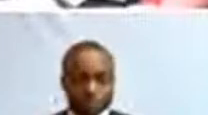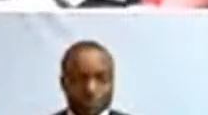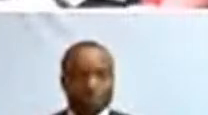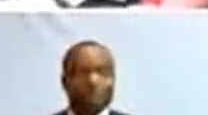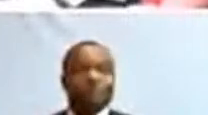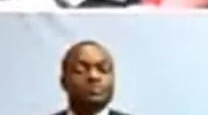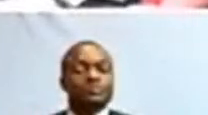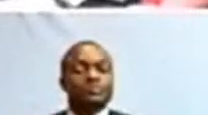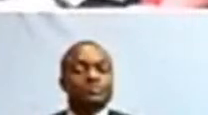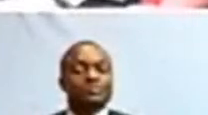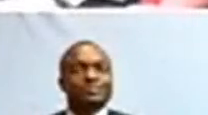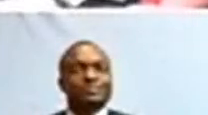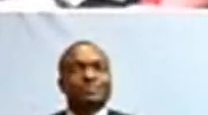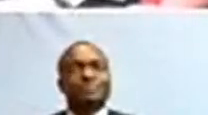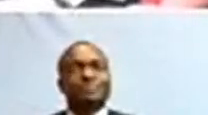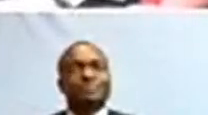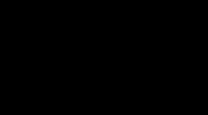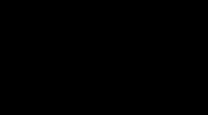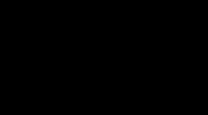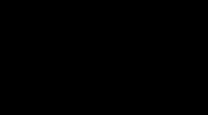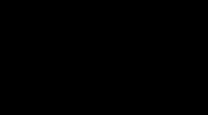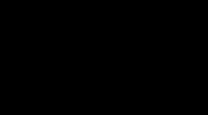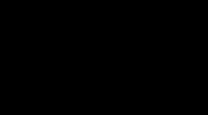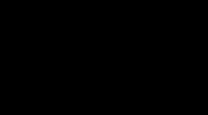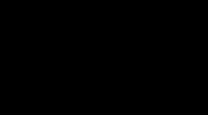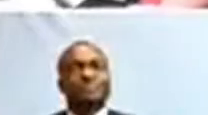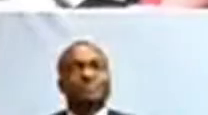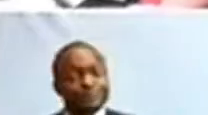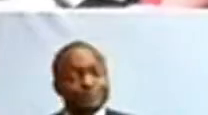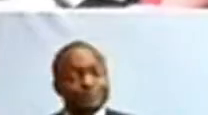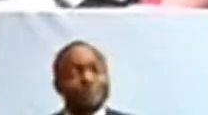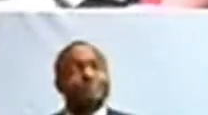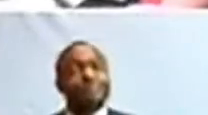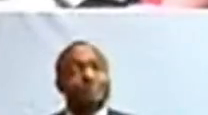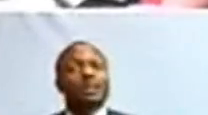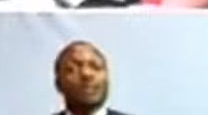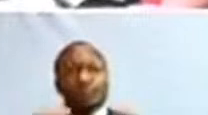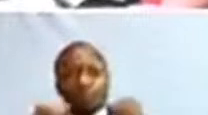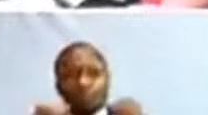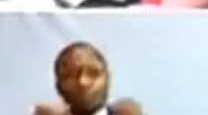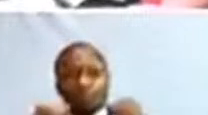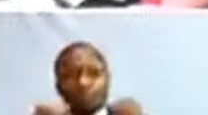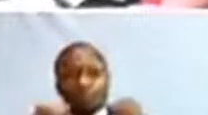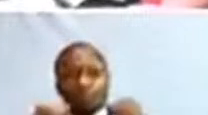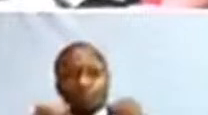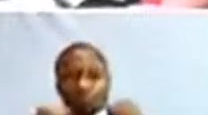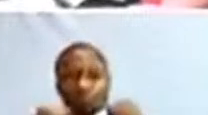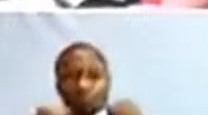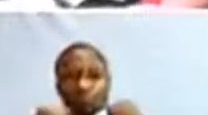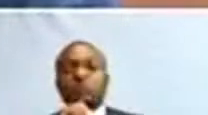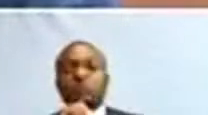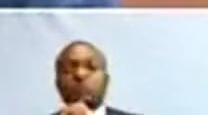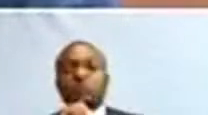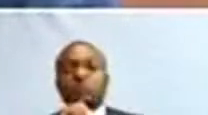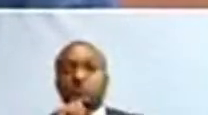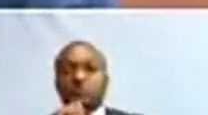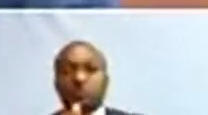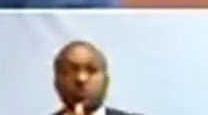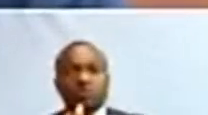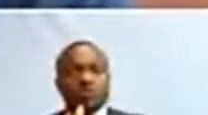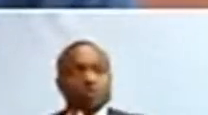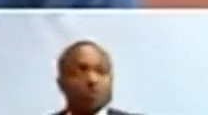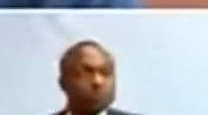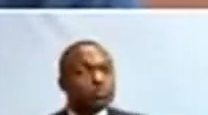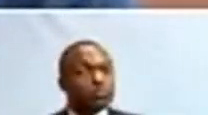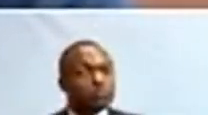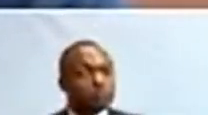So, are you the information that is not accurate, so that